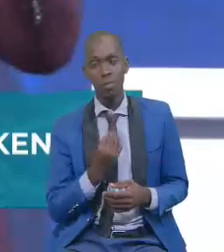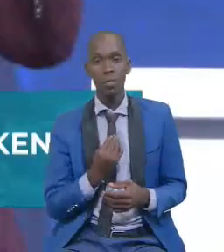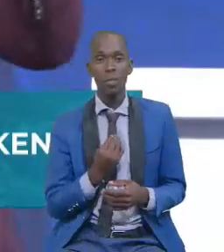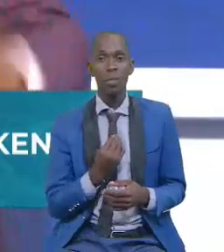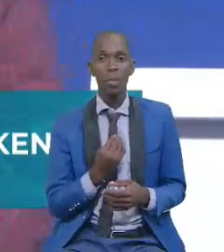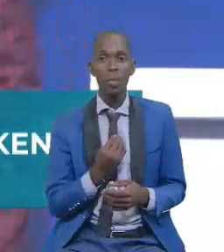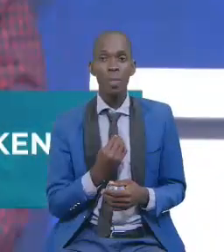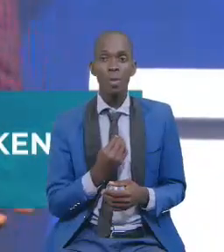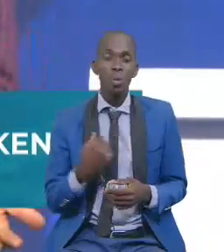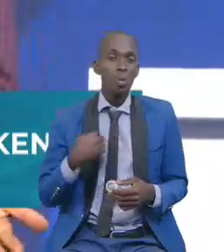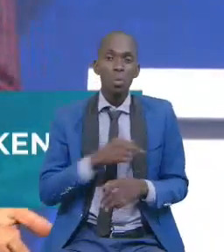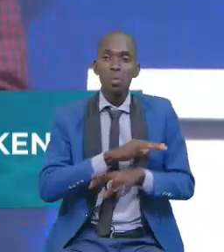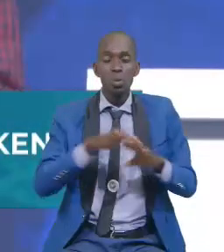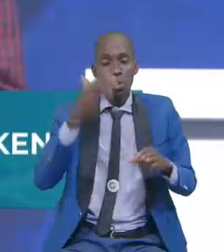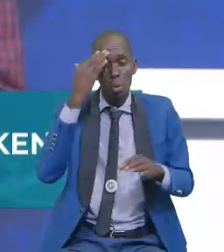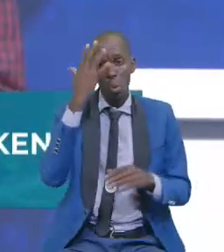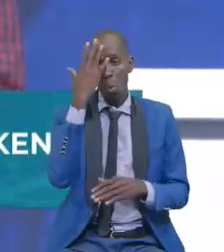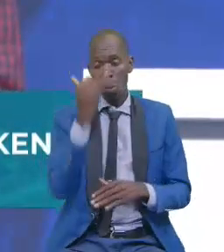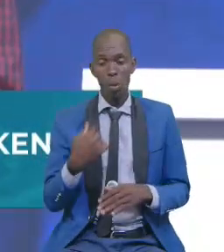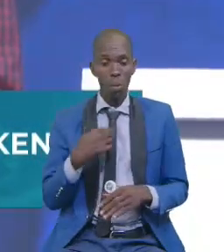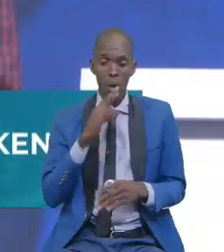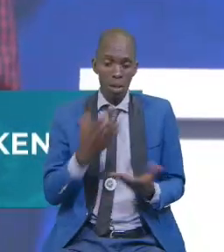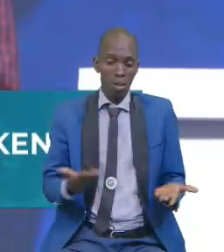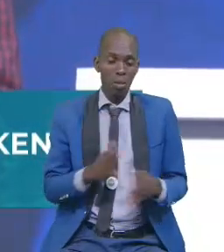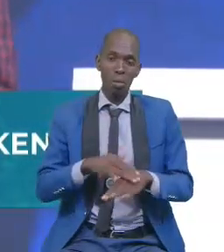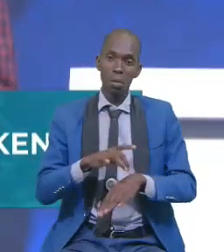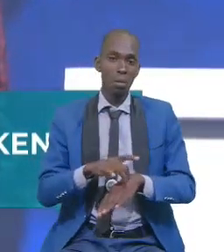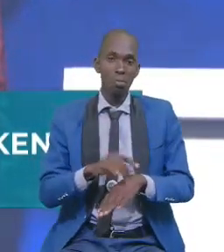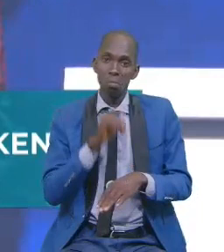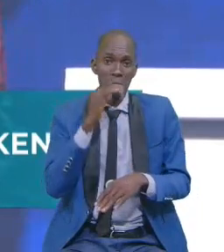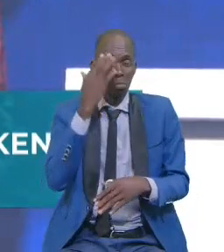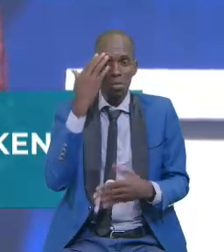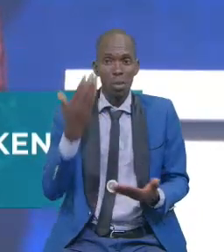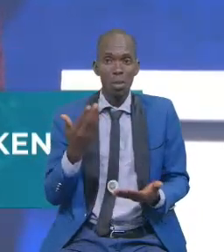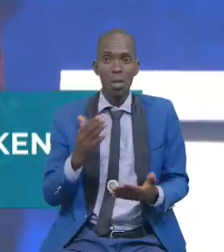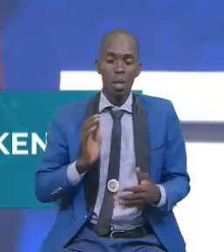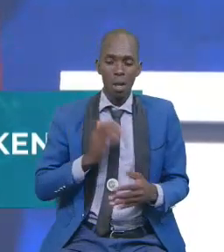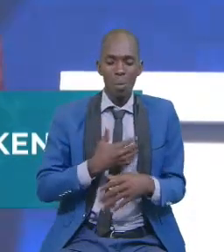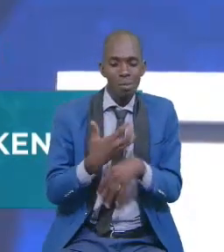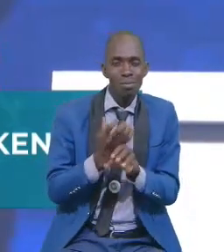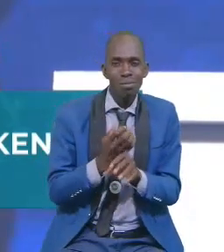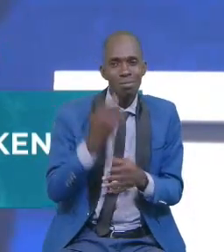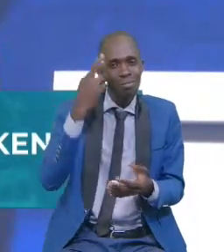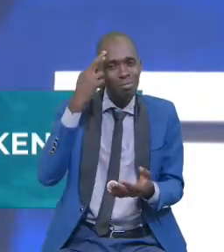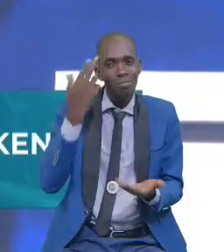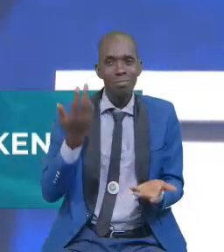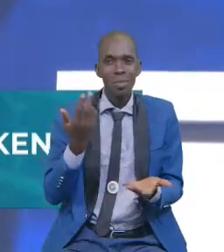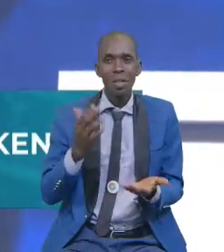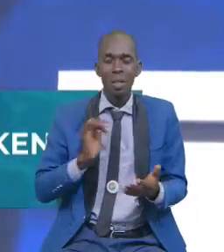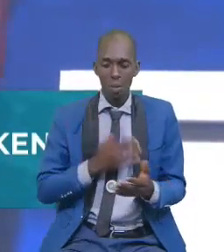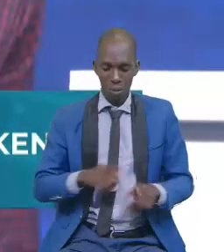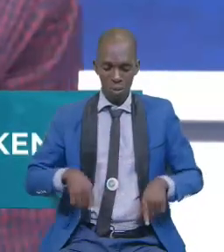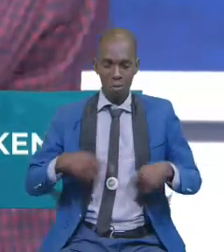We didn't know why we're here on earth. Our creation, our